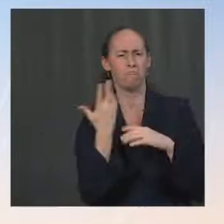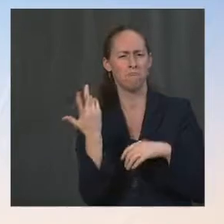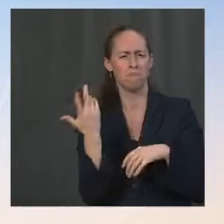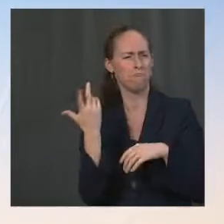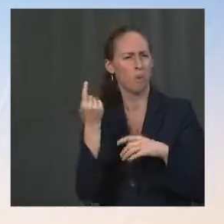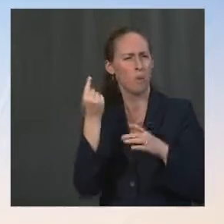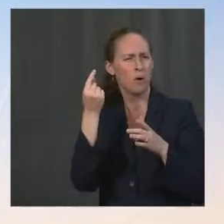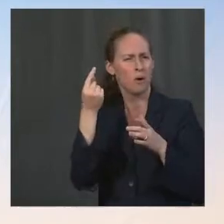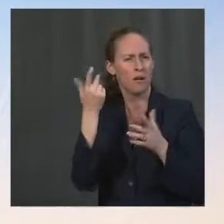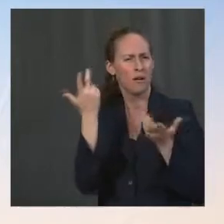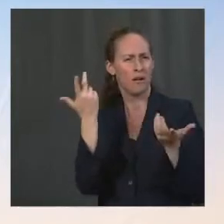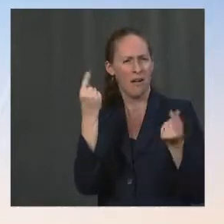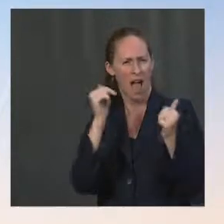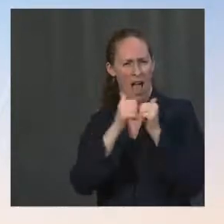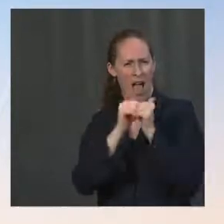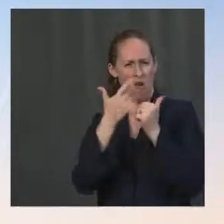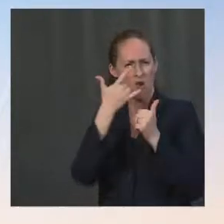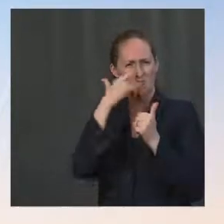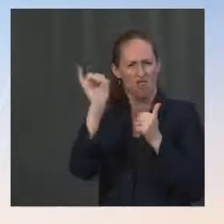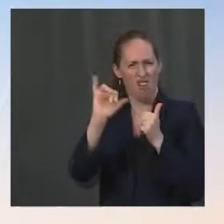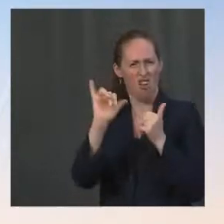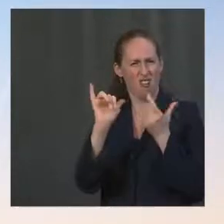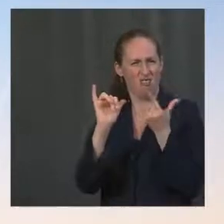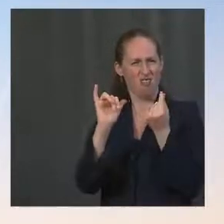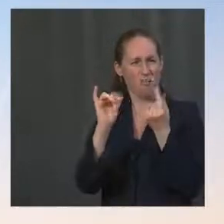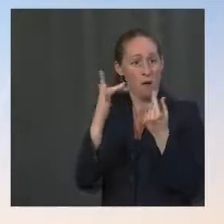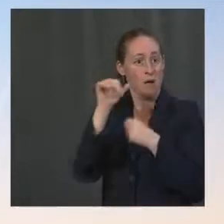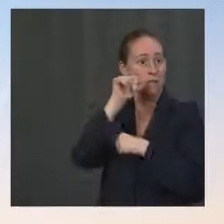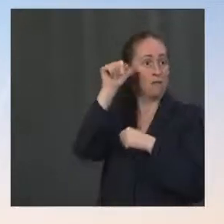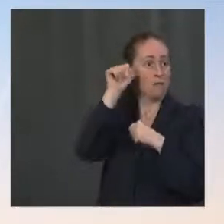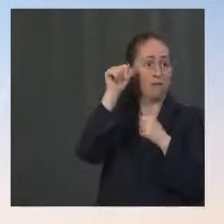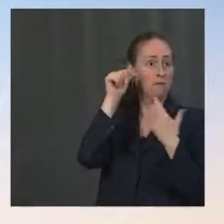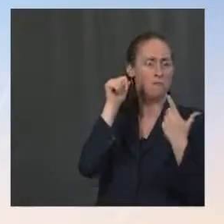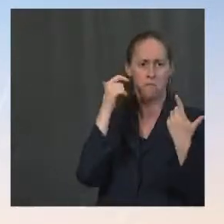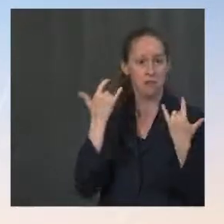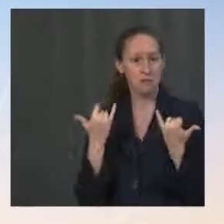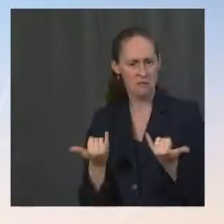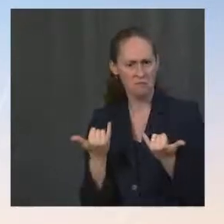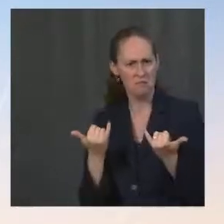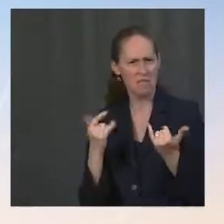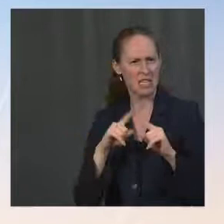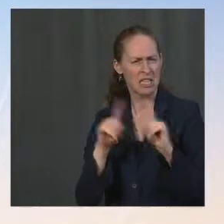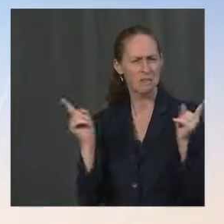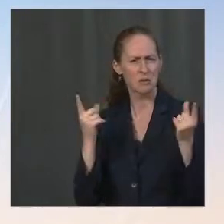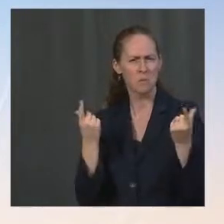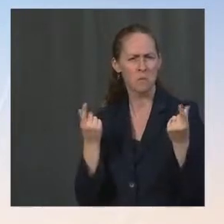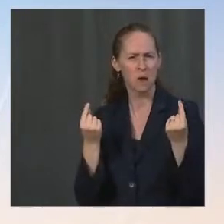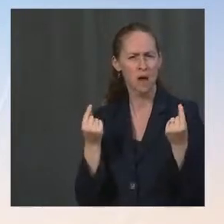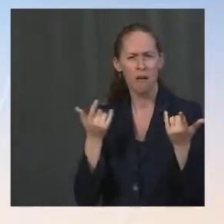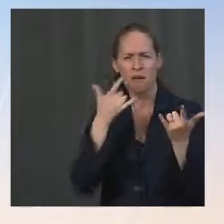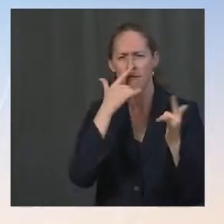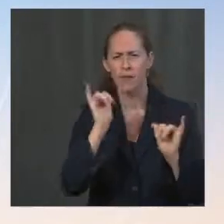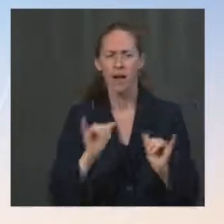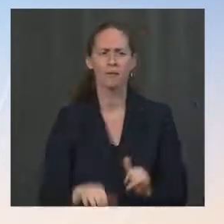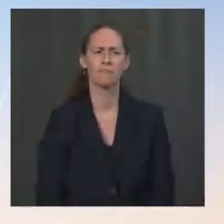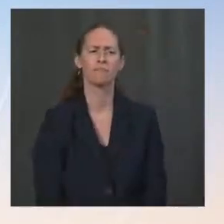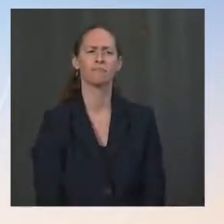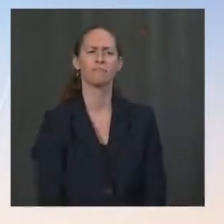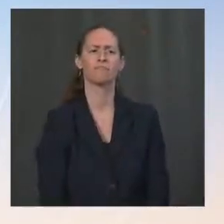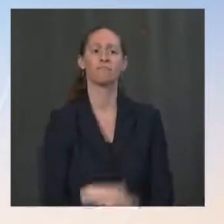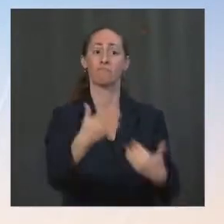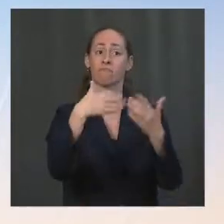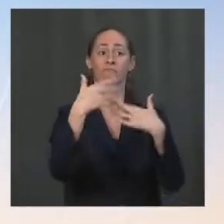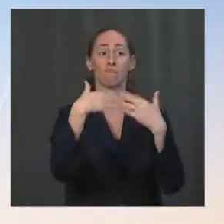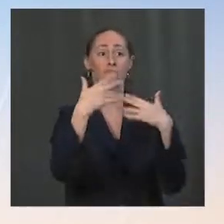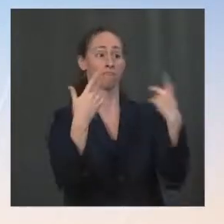have yesterday? They have the same number of troops and the same amount of equipment. Any resources that they need and they request from the president, they will be granted,